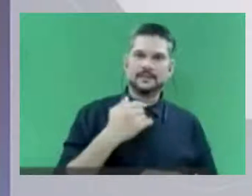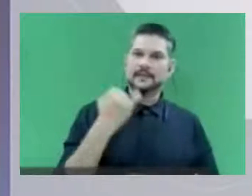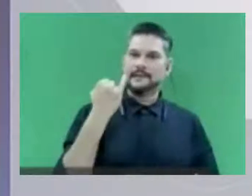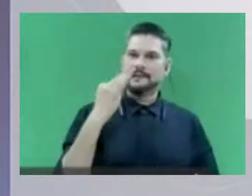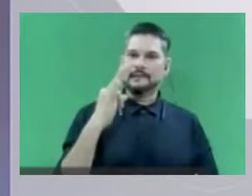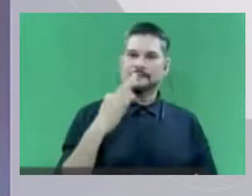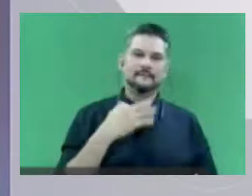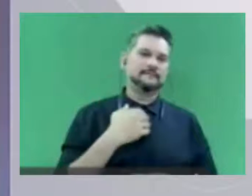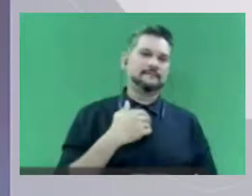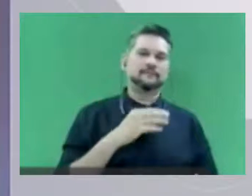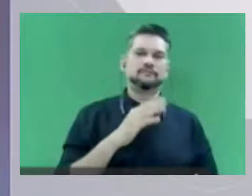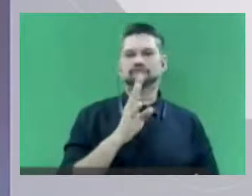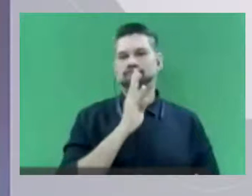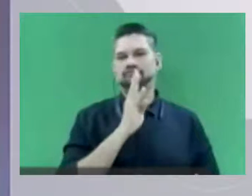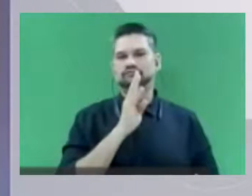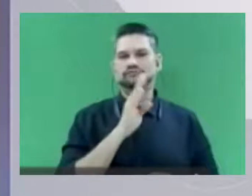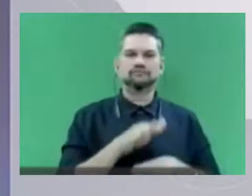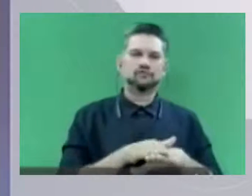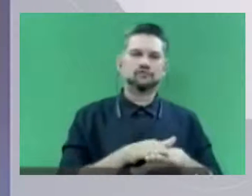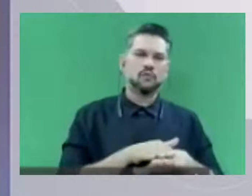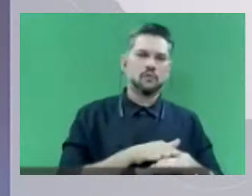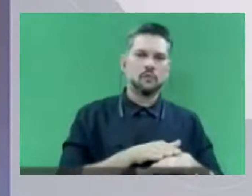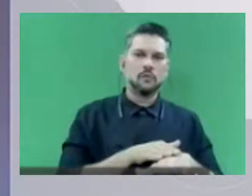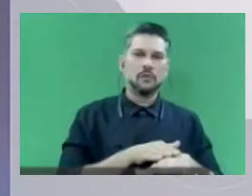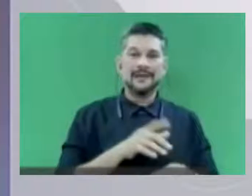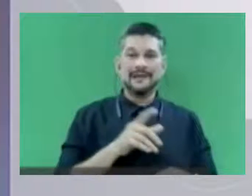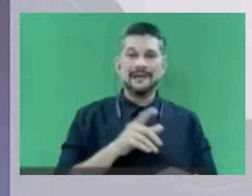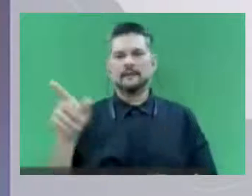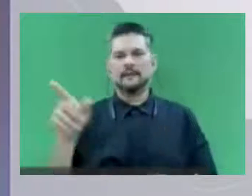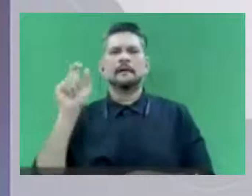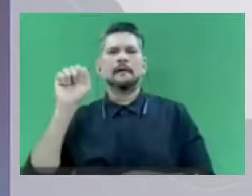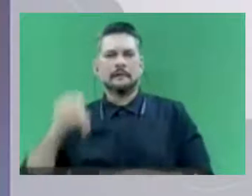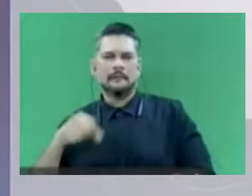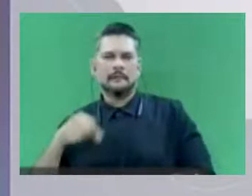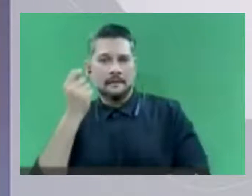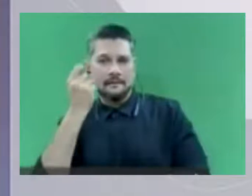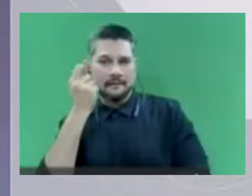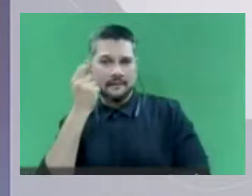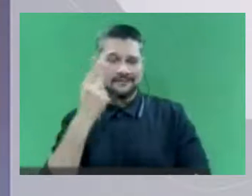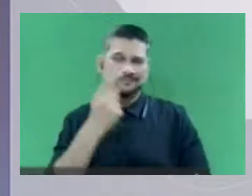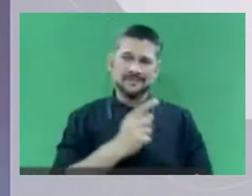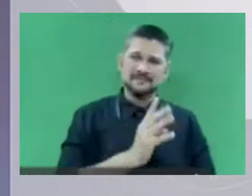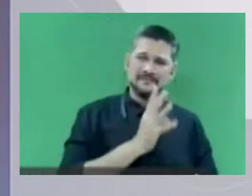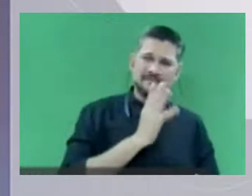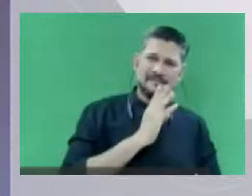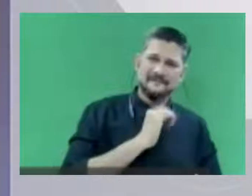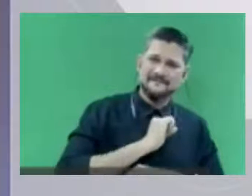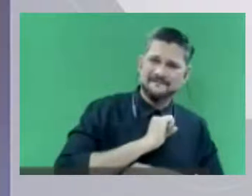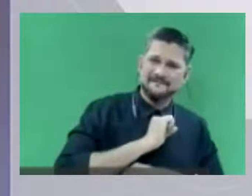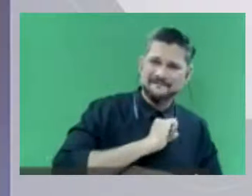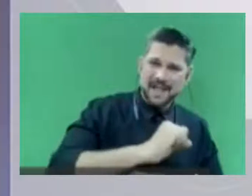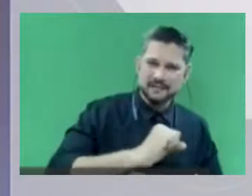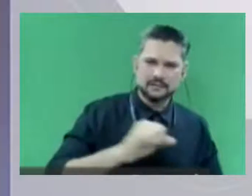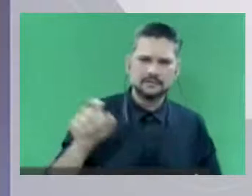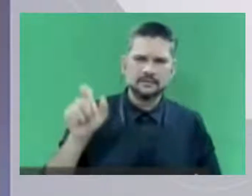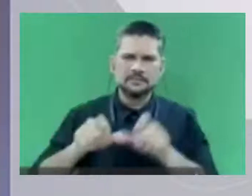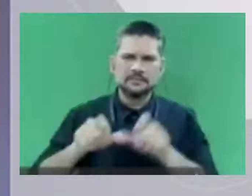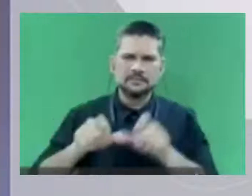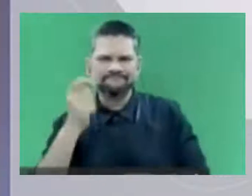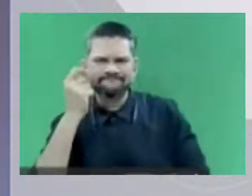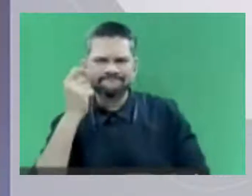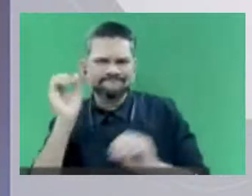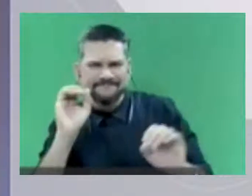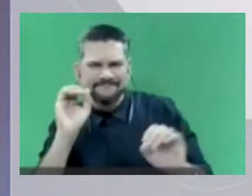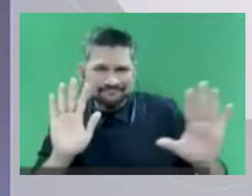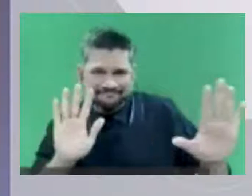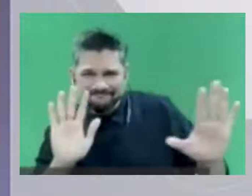fast, then it is very difficult for many of you. So this is a requirement for a person with disabilities, that